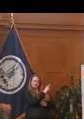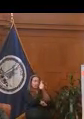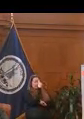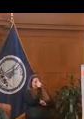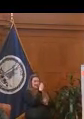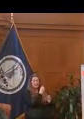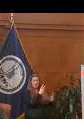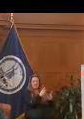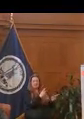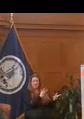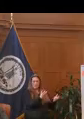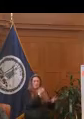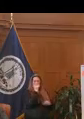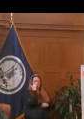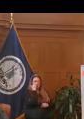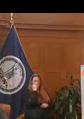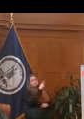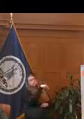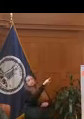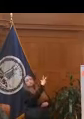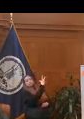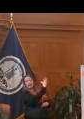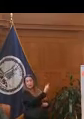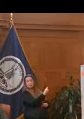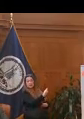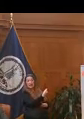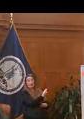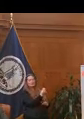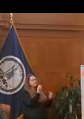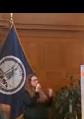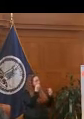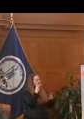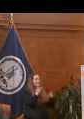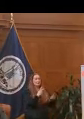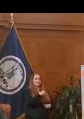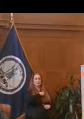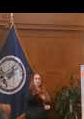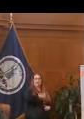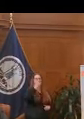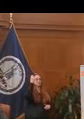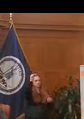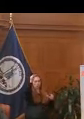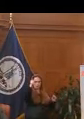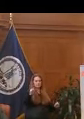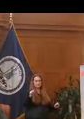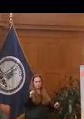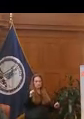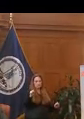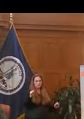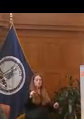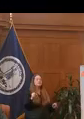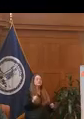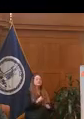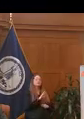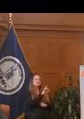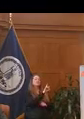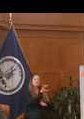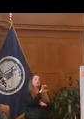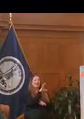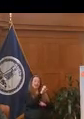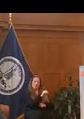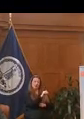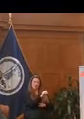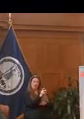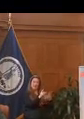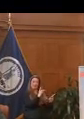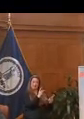There are a lot of passionate people outside this building. There are roughly 850 or so folks that signed up for the lottery for the